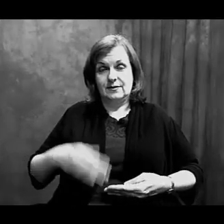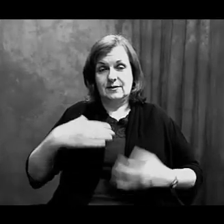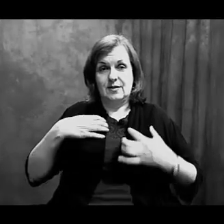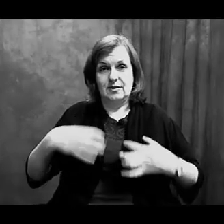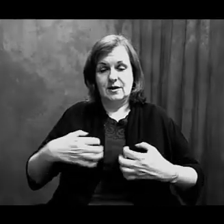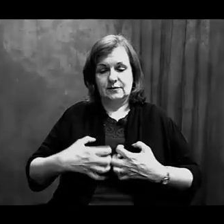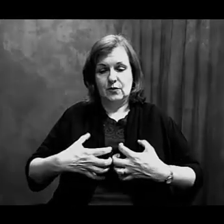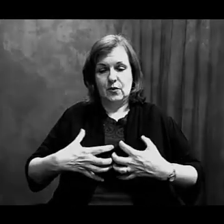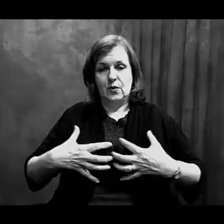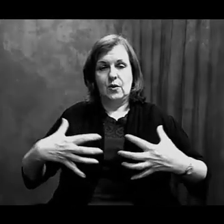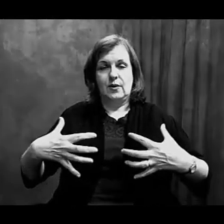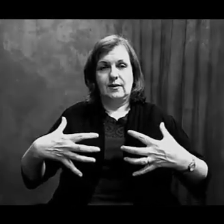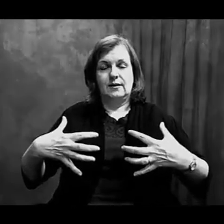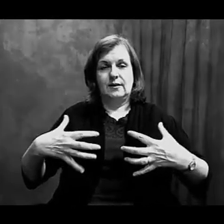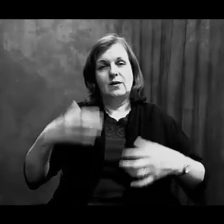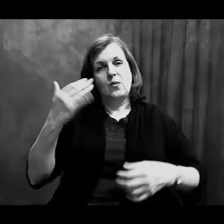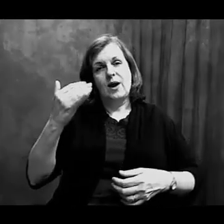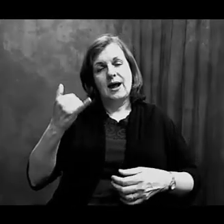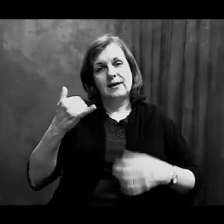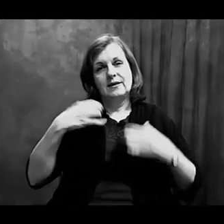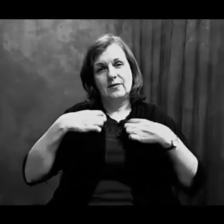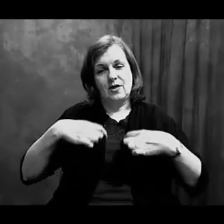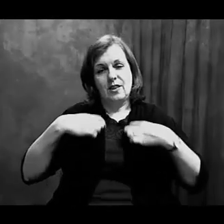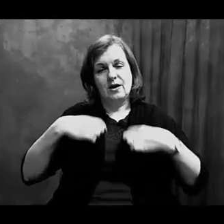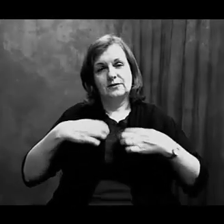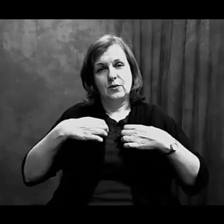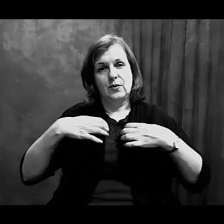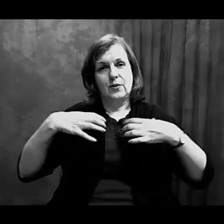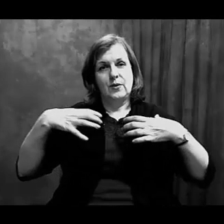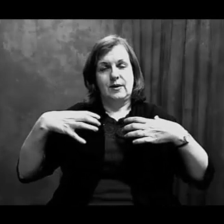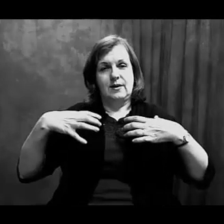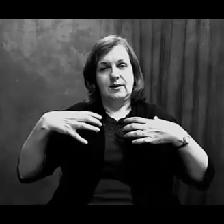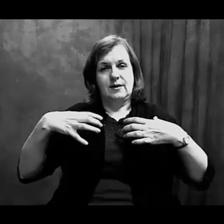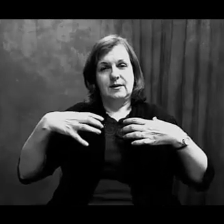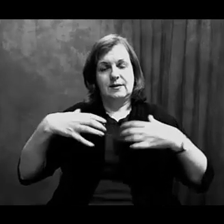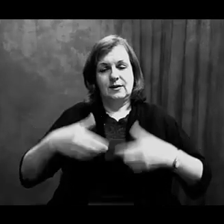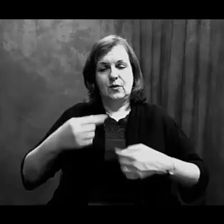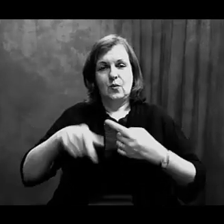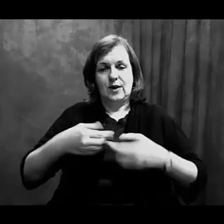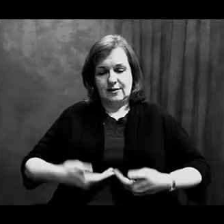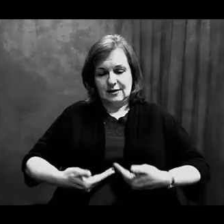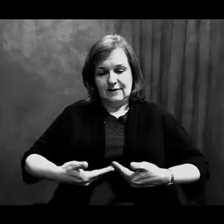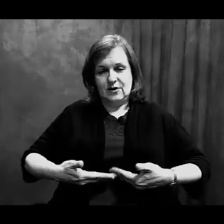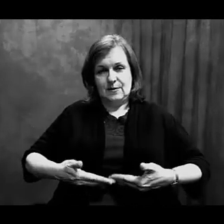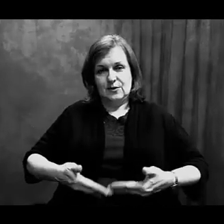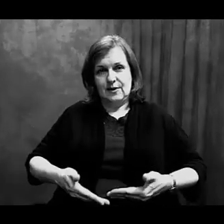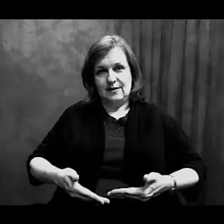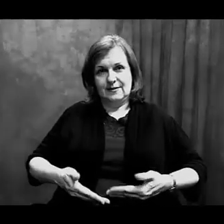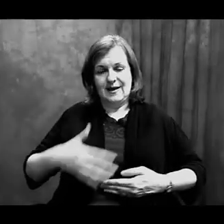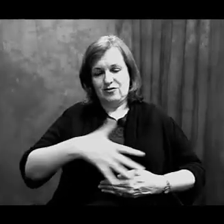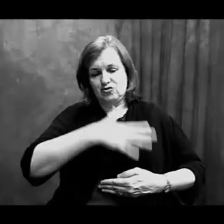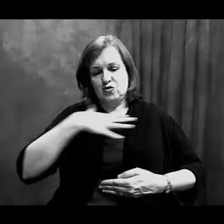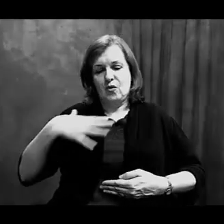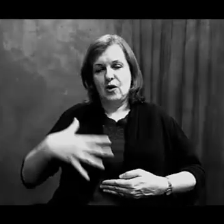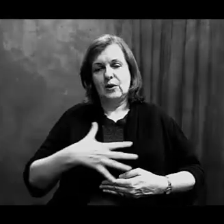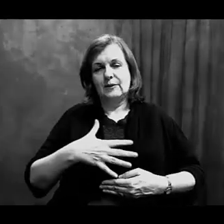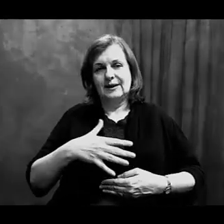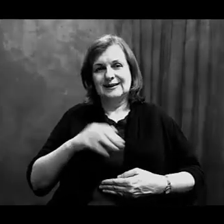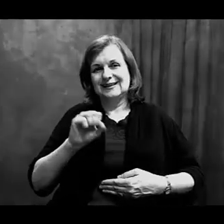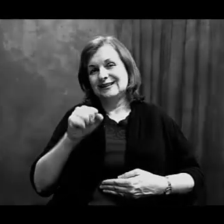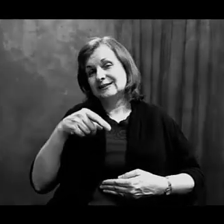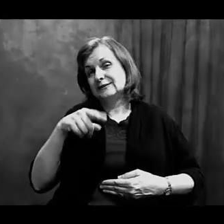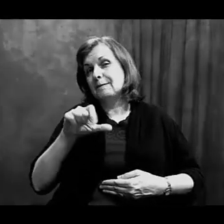lungs inflate. Why? Because as the diaphragm moves down, it increases the space in the